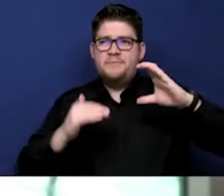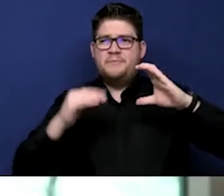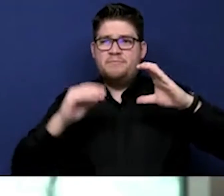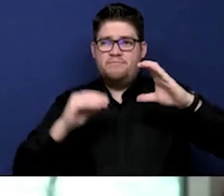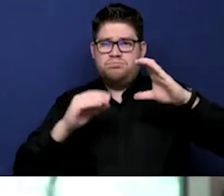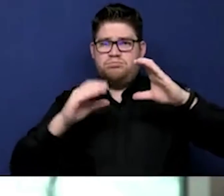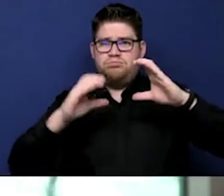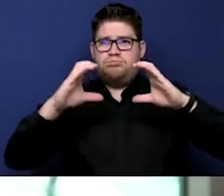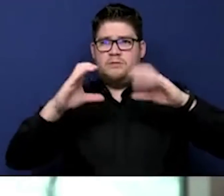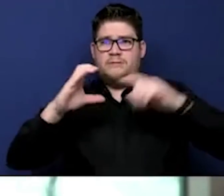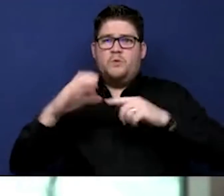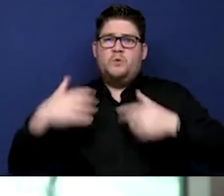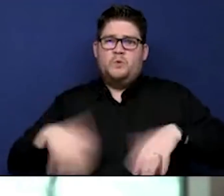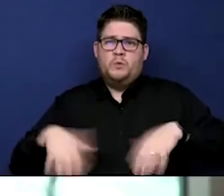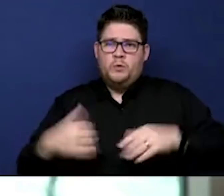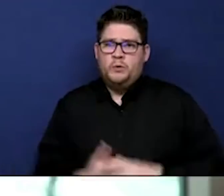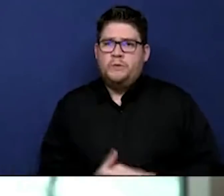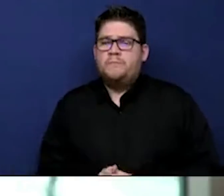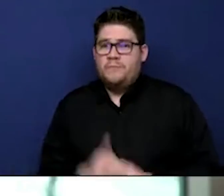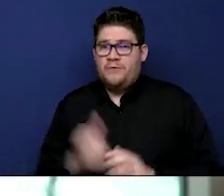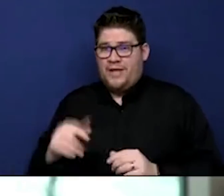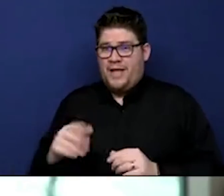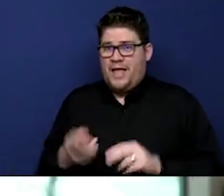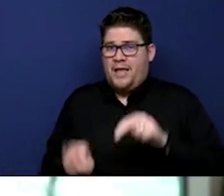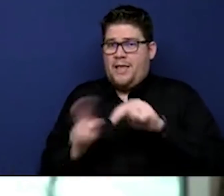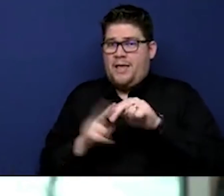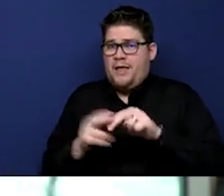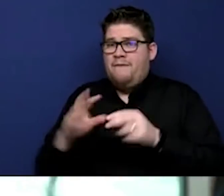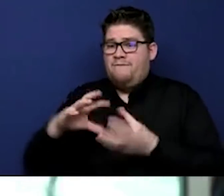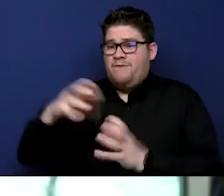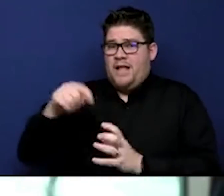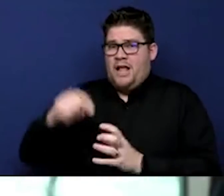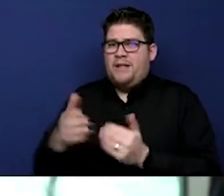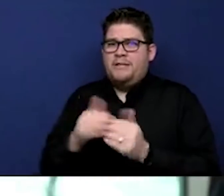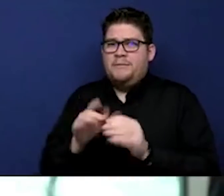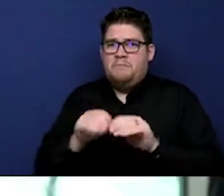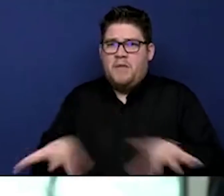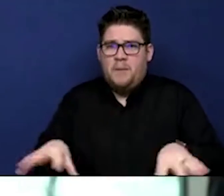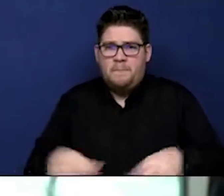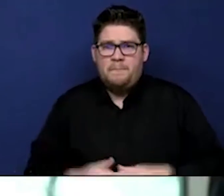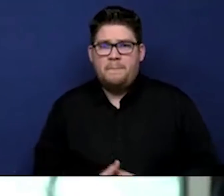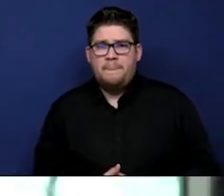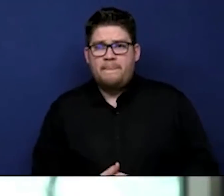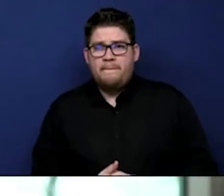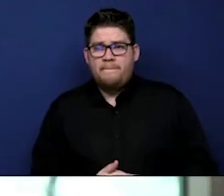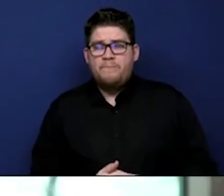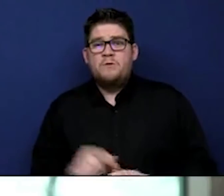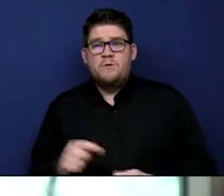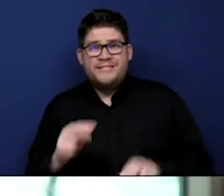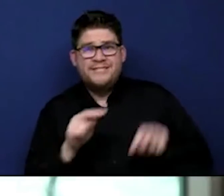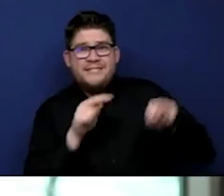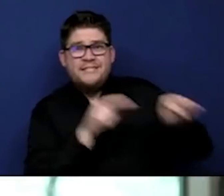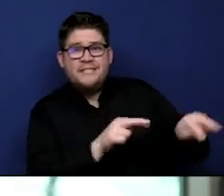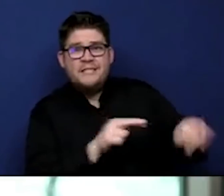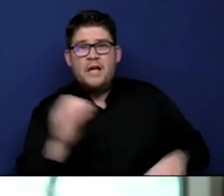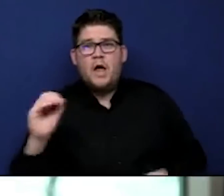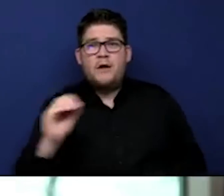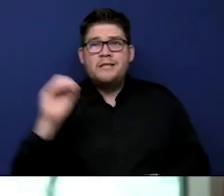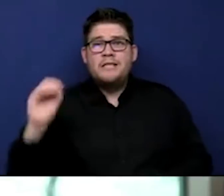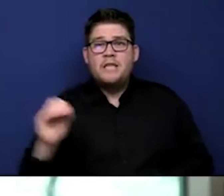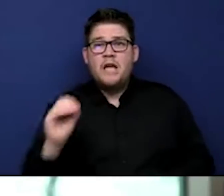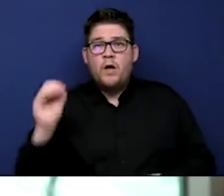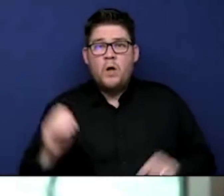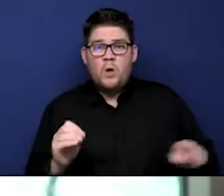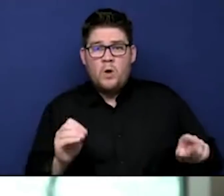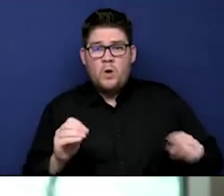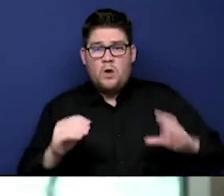the one that tends to increase more rapidly. We've seen in Ontario that now it's about